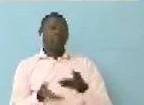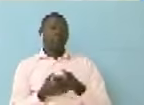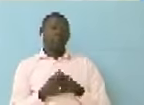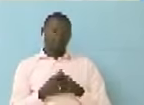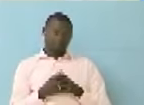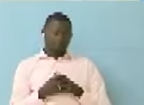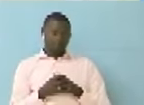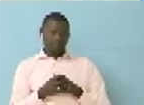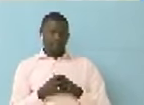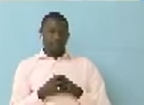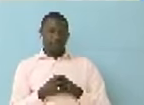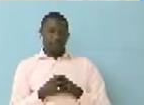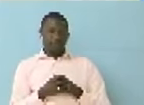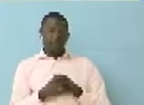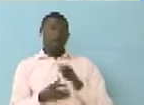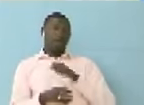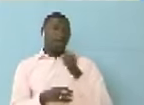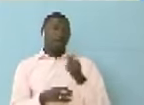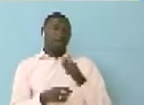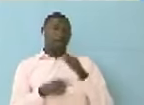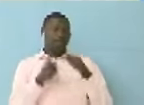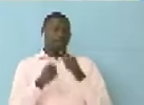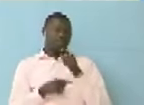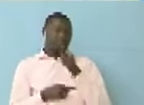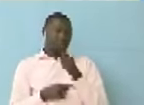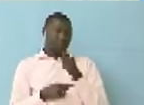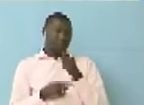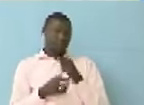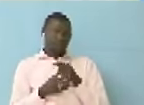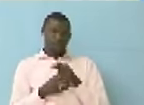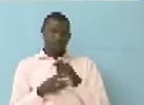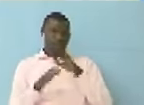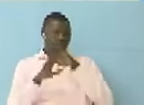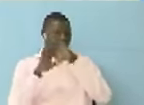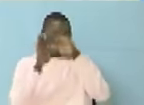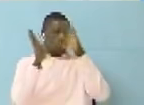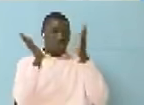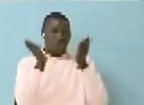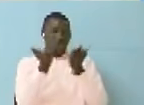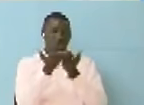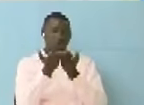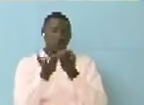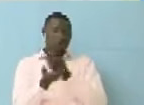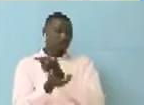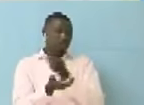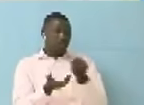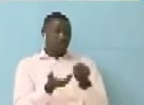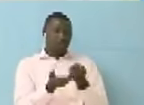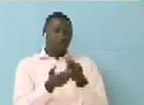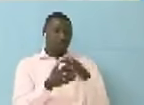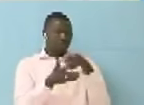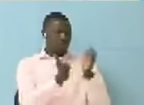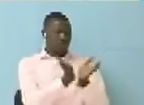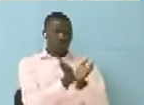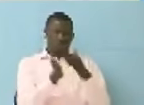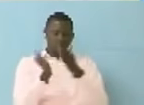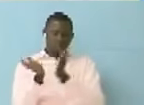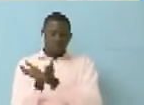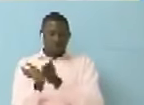fota. And that and wudun all these elements nim bundalu men be